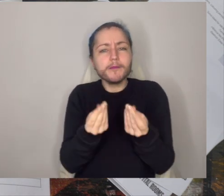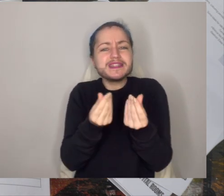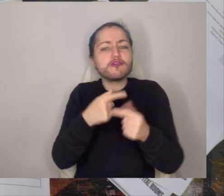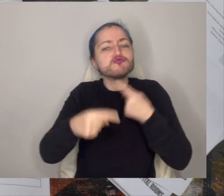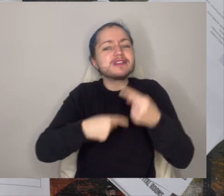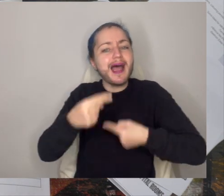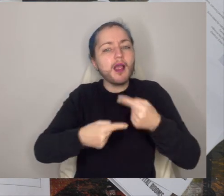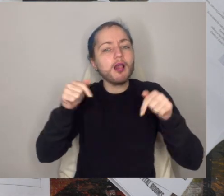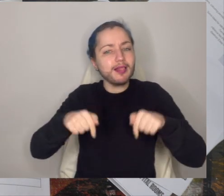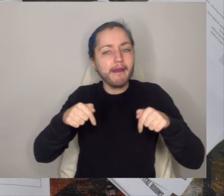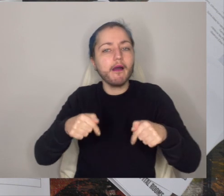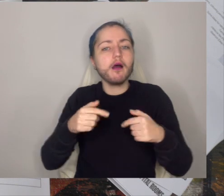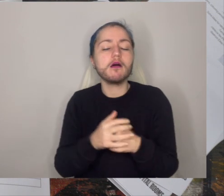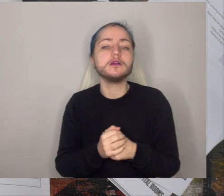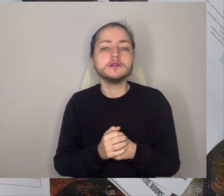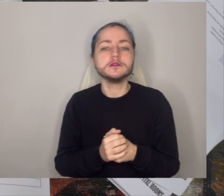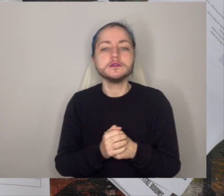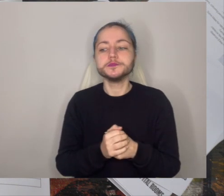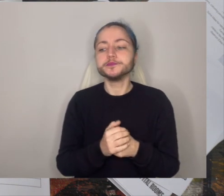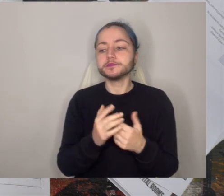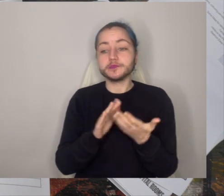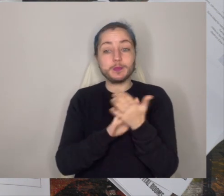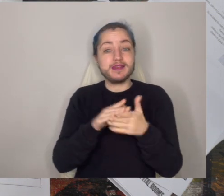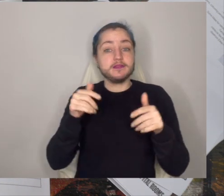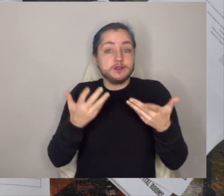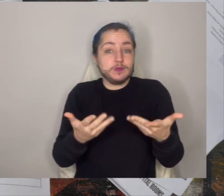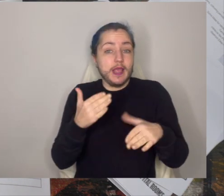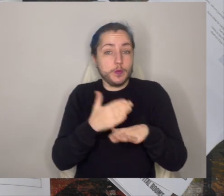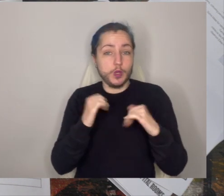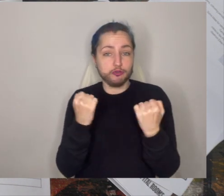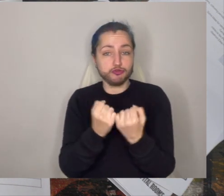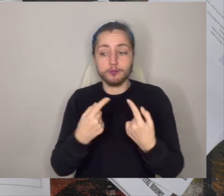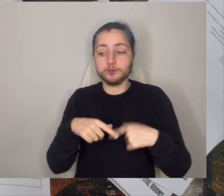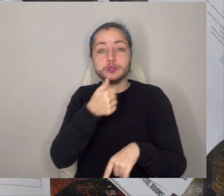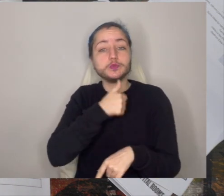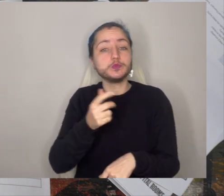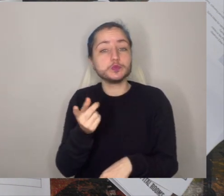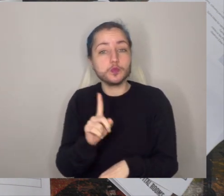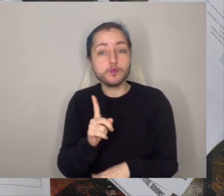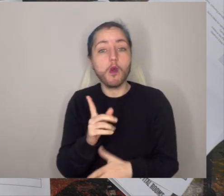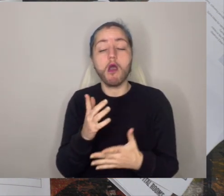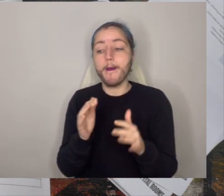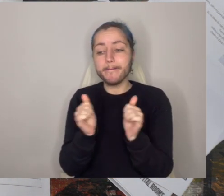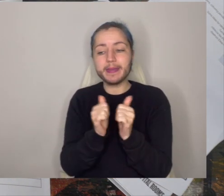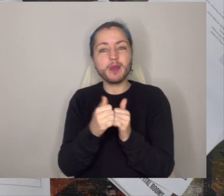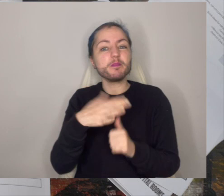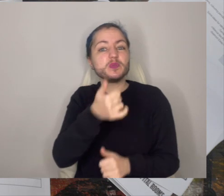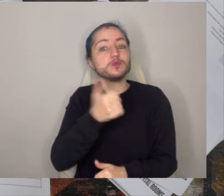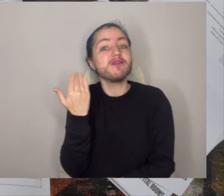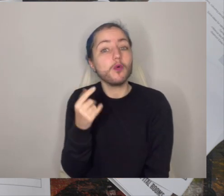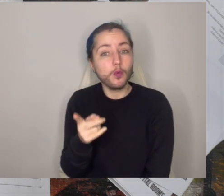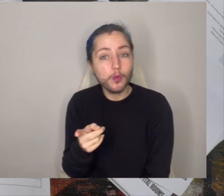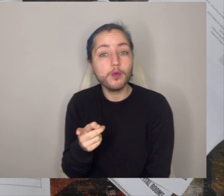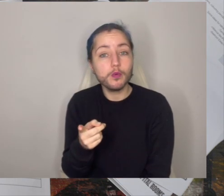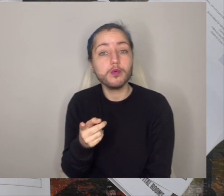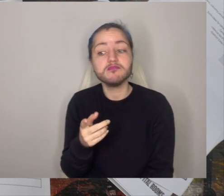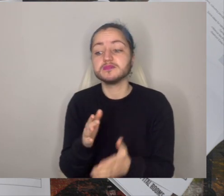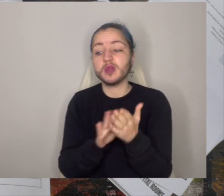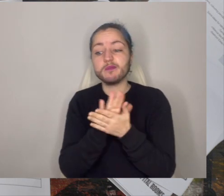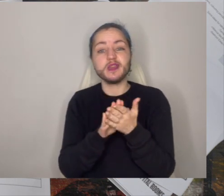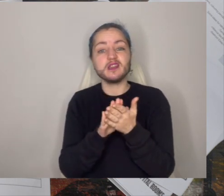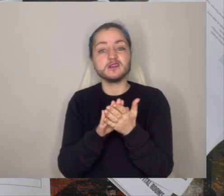recycled materials in the studio. So for this workshop, we're working with scrap paper. So